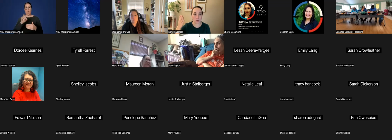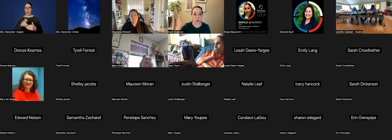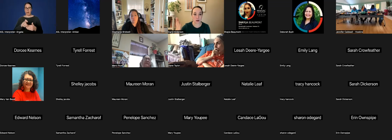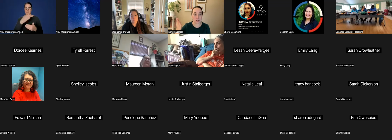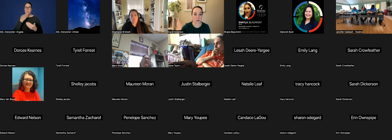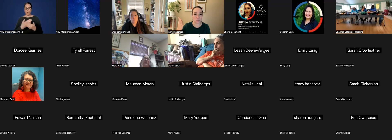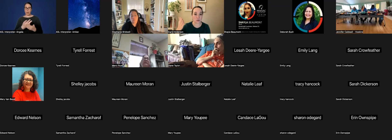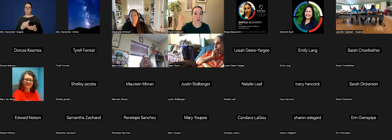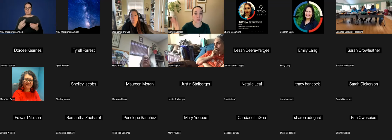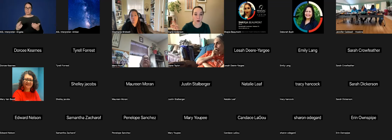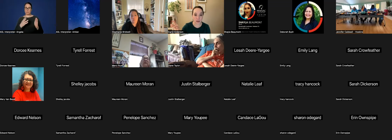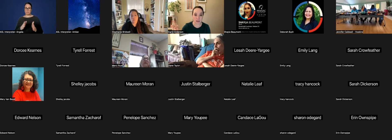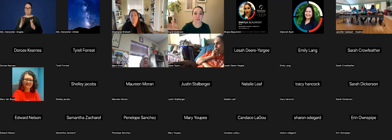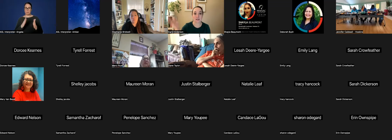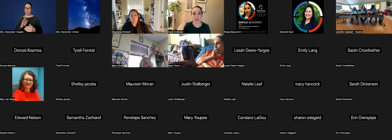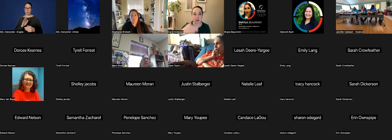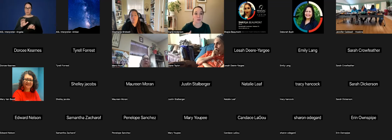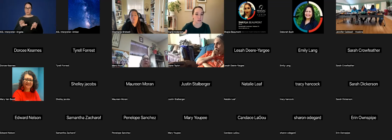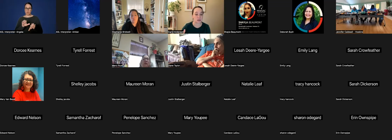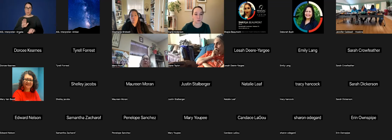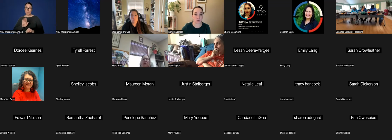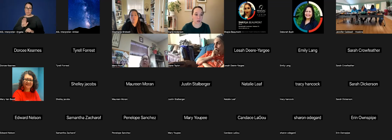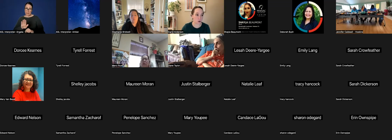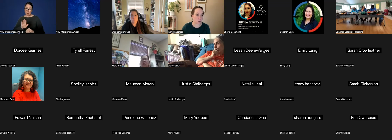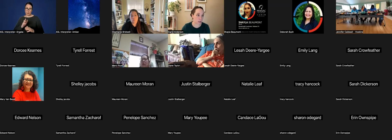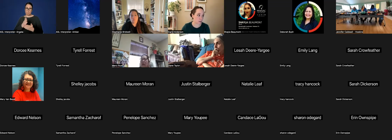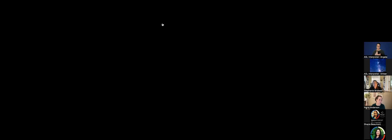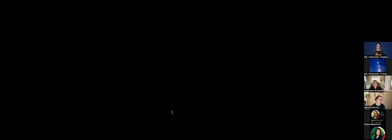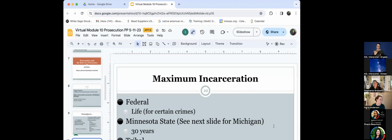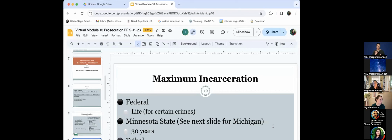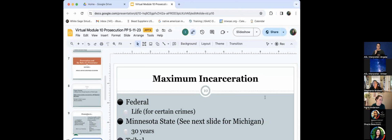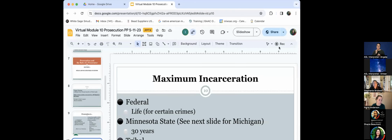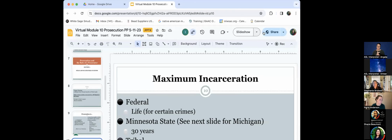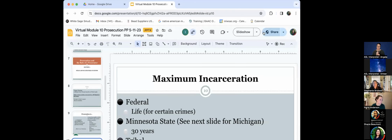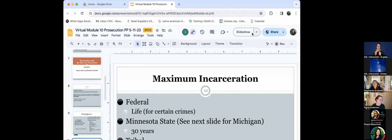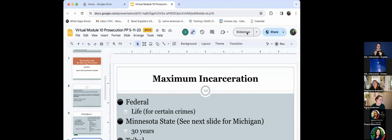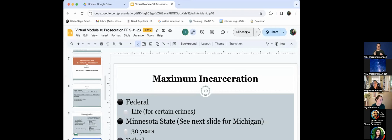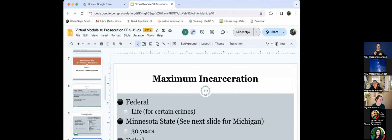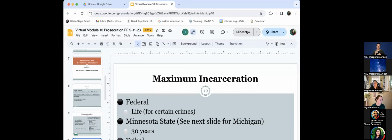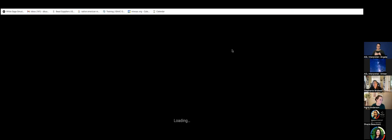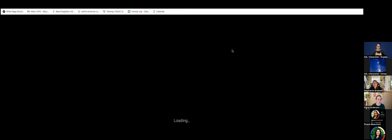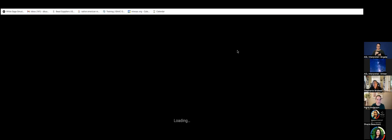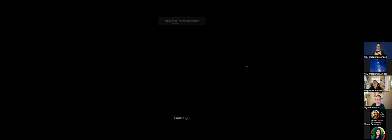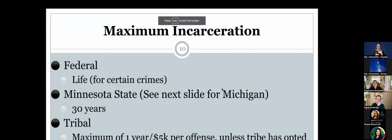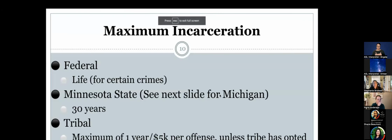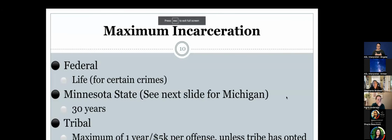and prepared to do their part to keep the system moving and holding offenders accountable.